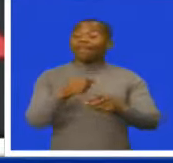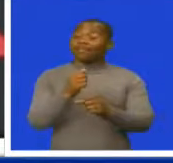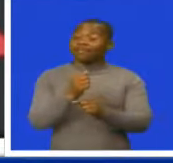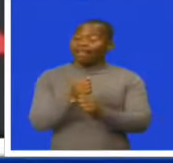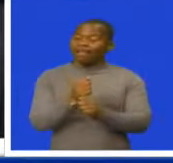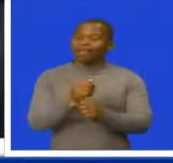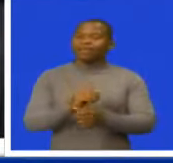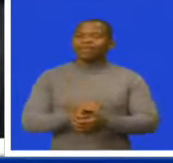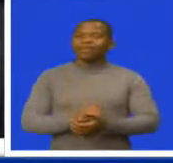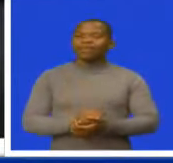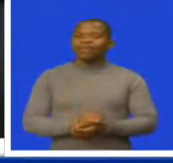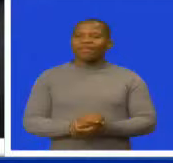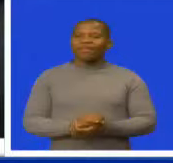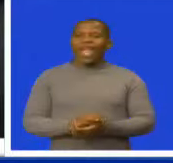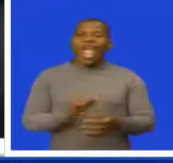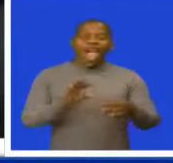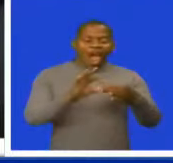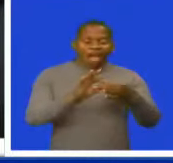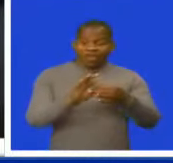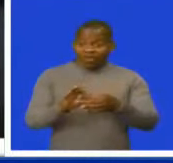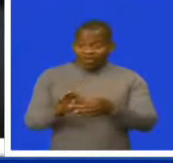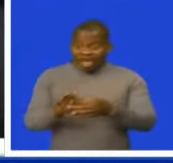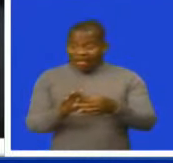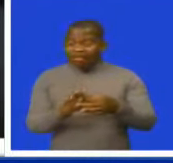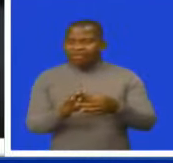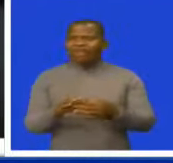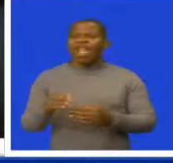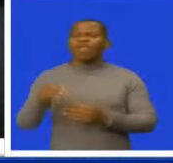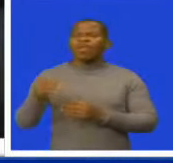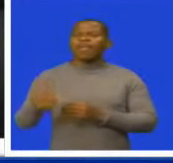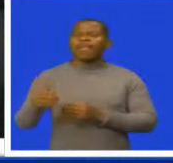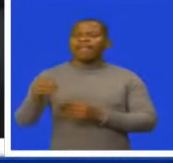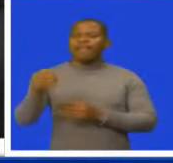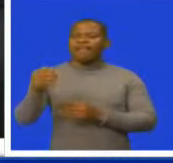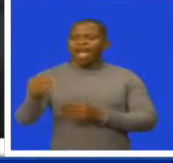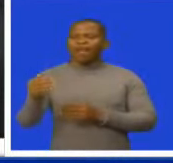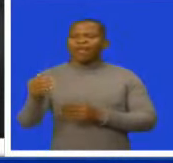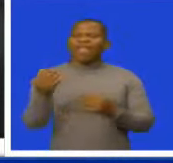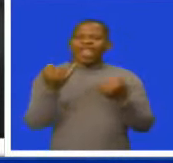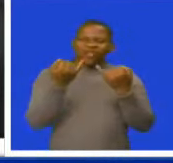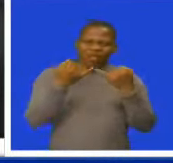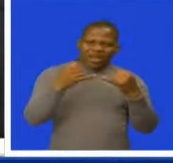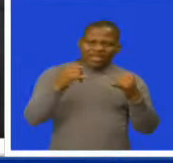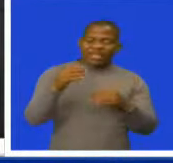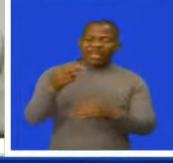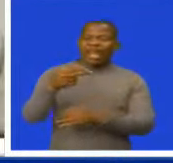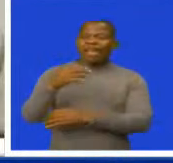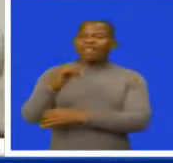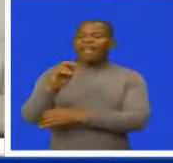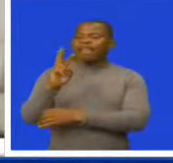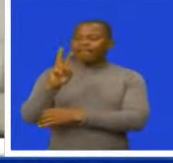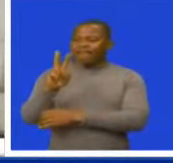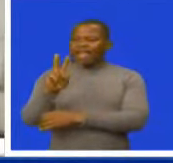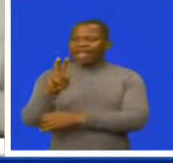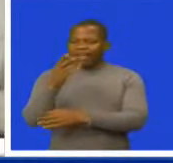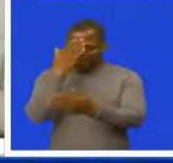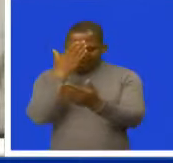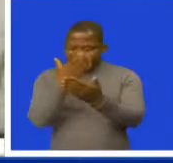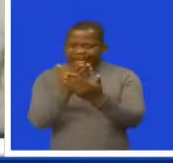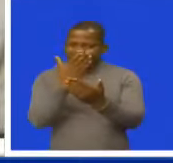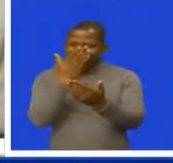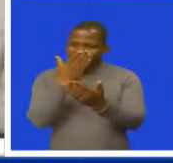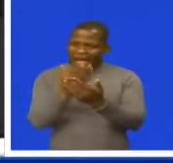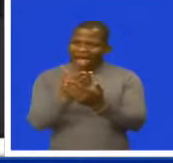likhandlela afunze kabanti ngesifo se-HIV lesolo sikhona nanamuhla. Litiko letempilo nelitiko letasekhaya nenhlangano